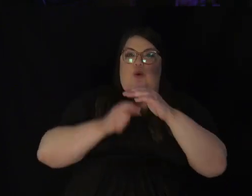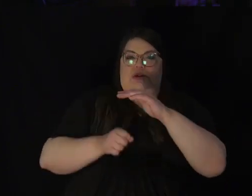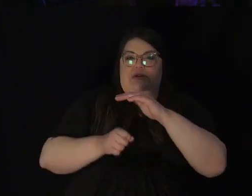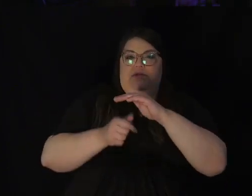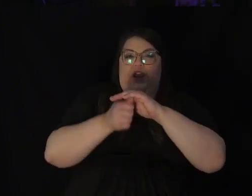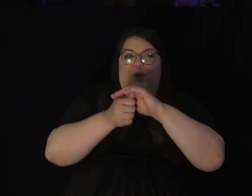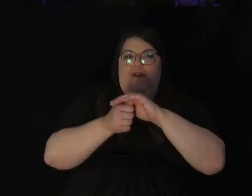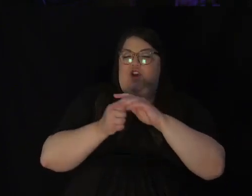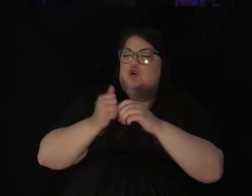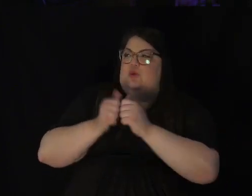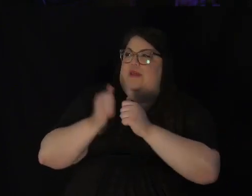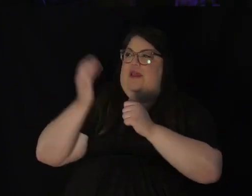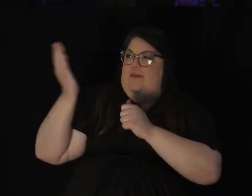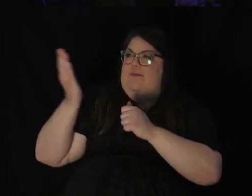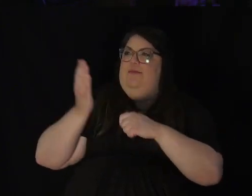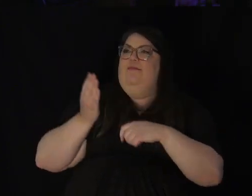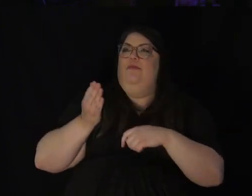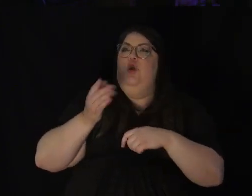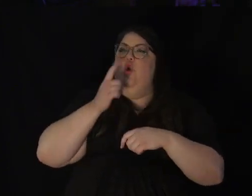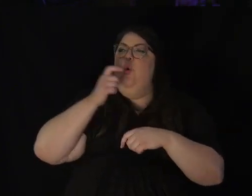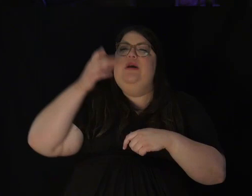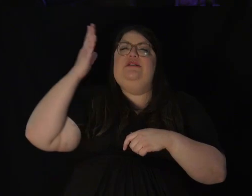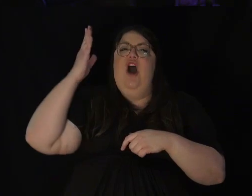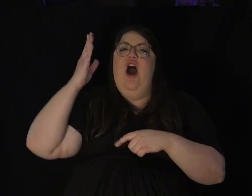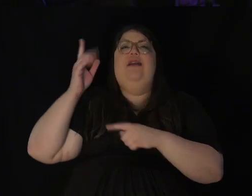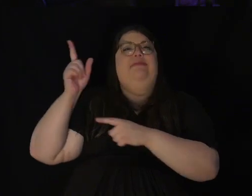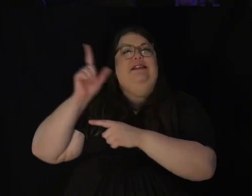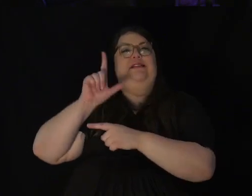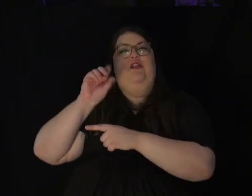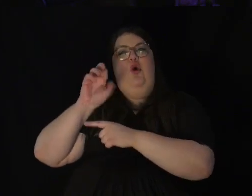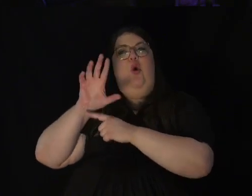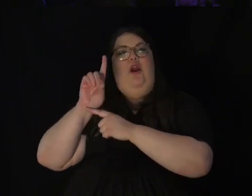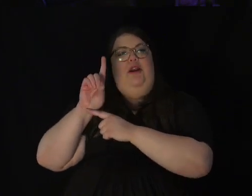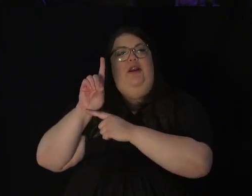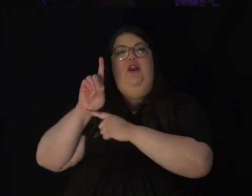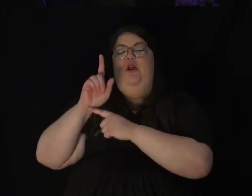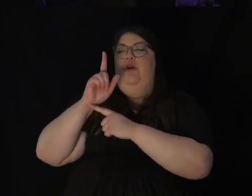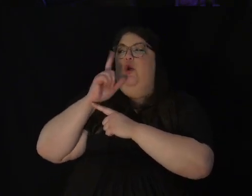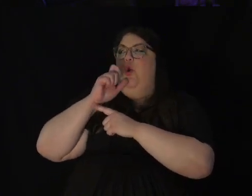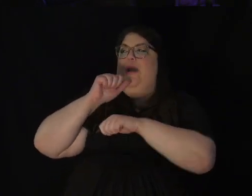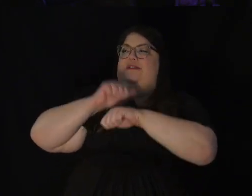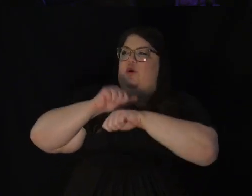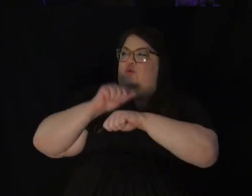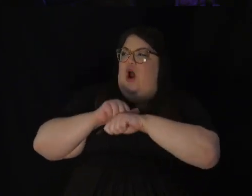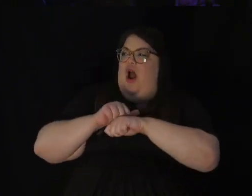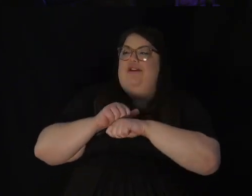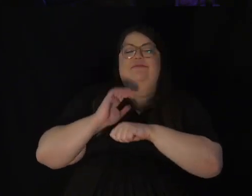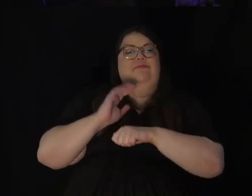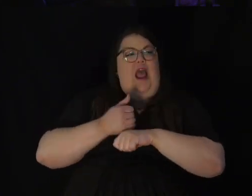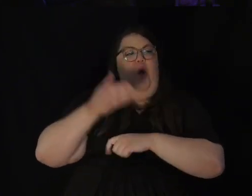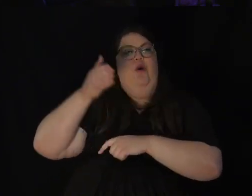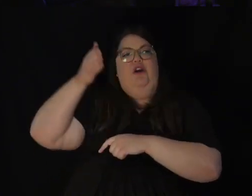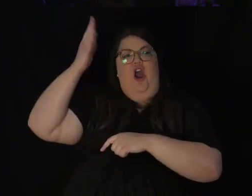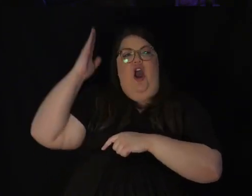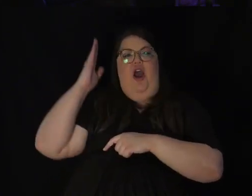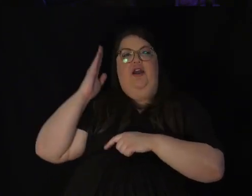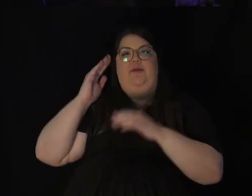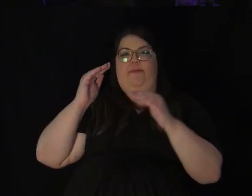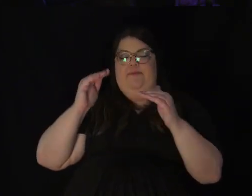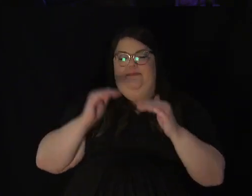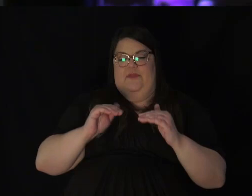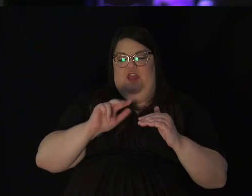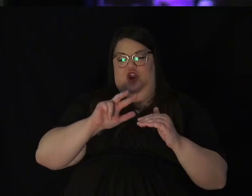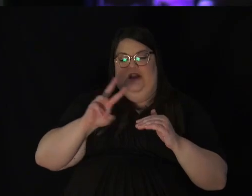is God besides the Lord? And who is the rock except our God? Jump down to